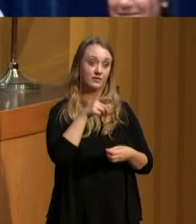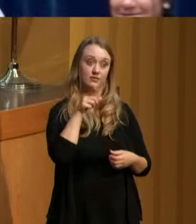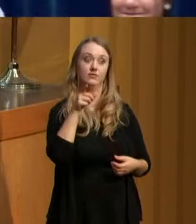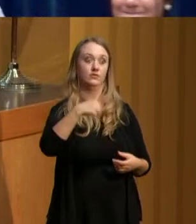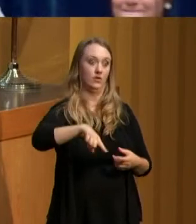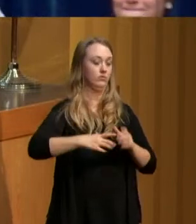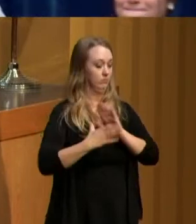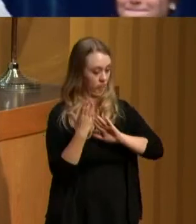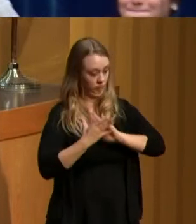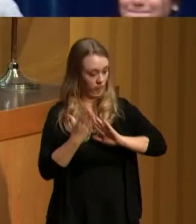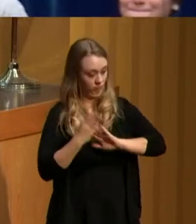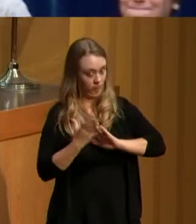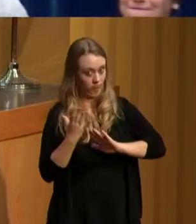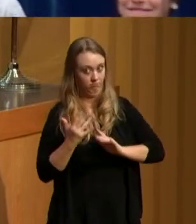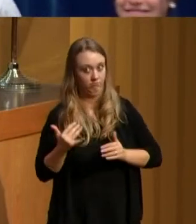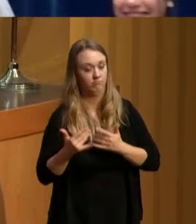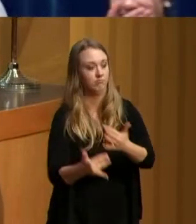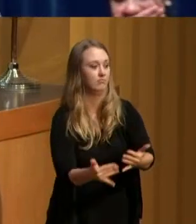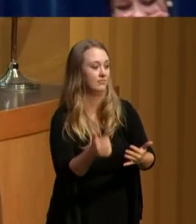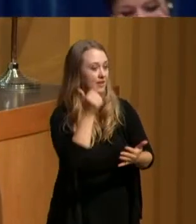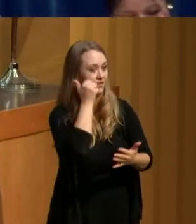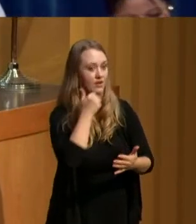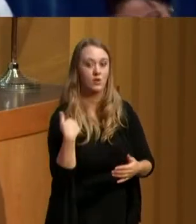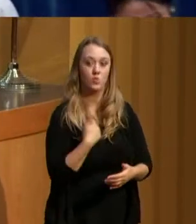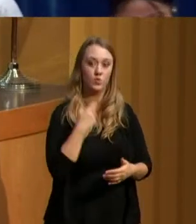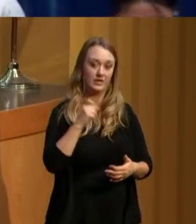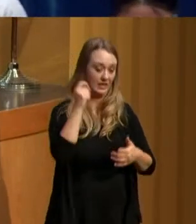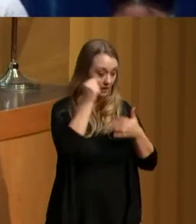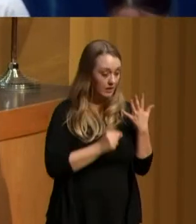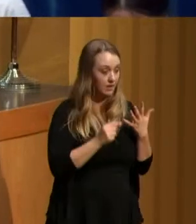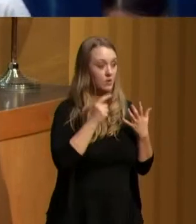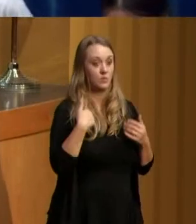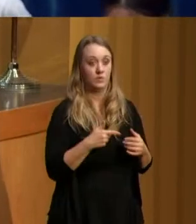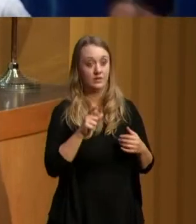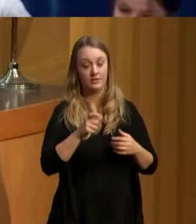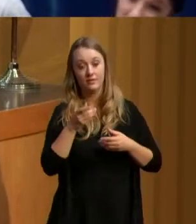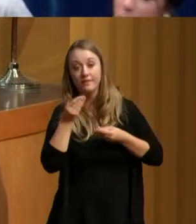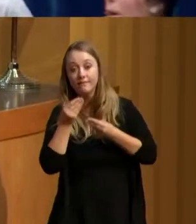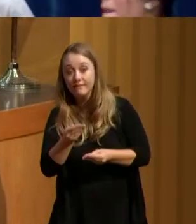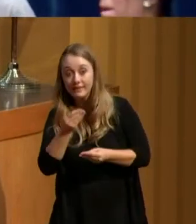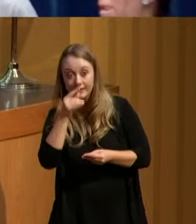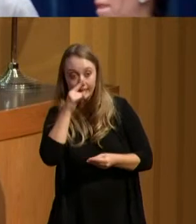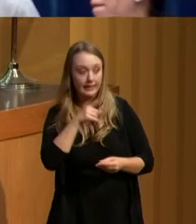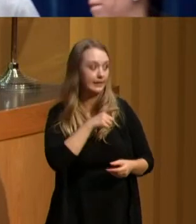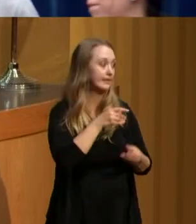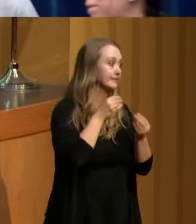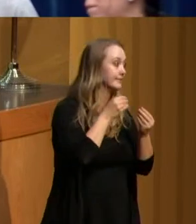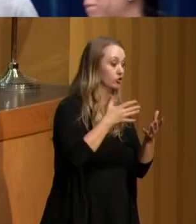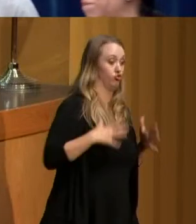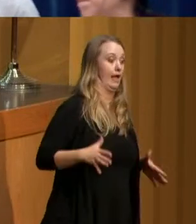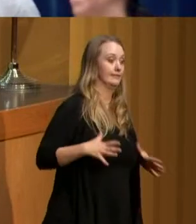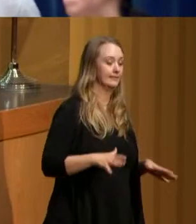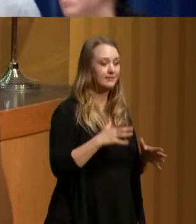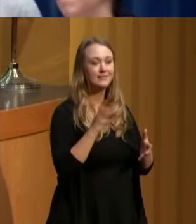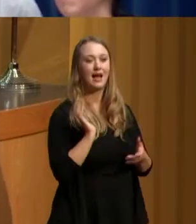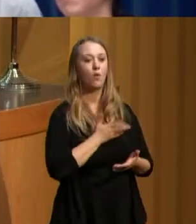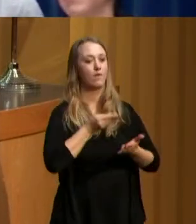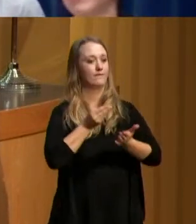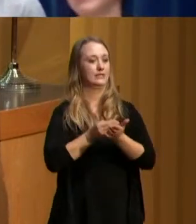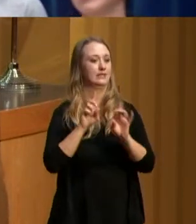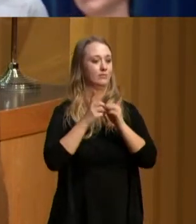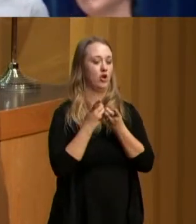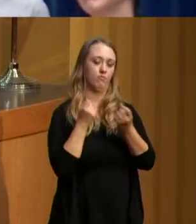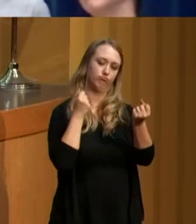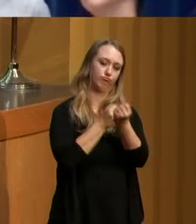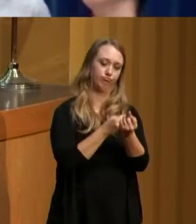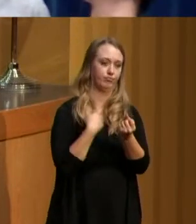every day. We need pro cards. We need stuff to feed the kids. We need stuff to dress the kids. Hey, our fiscal department is always there to help us.